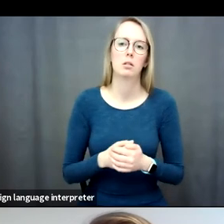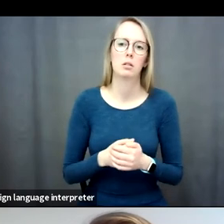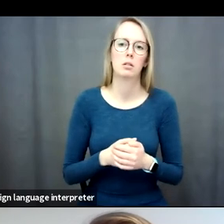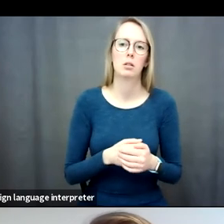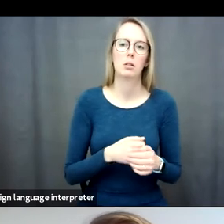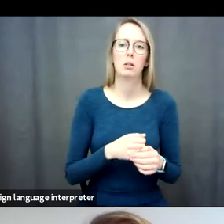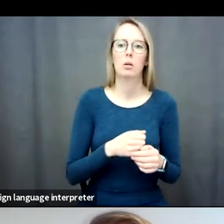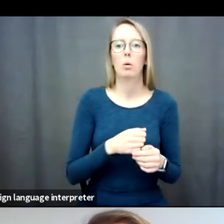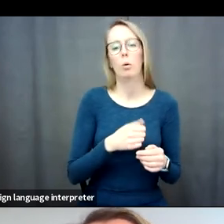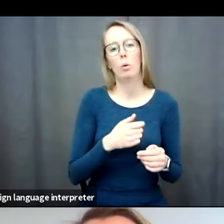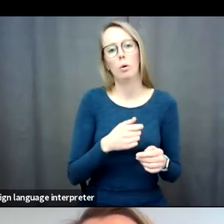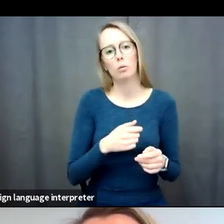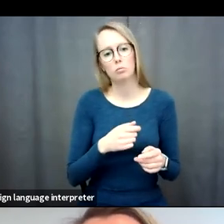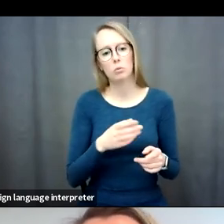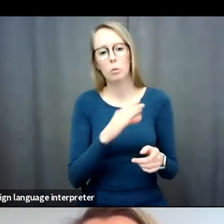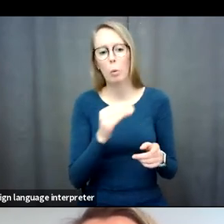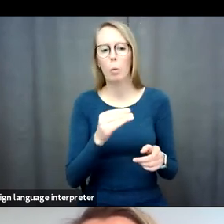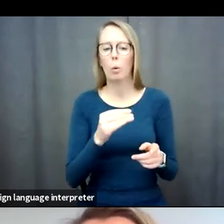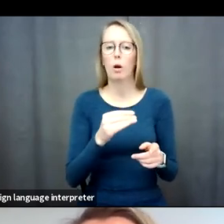and especially for some children